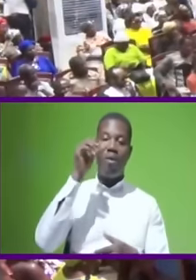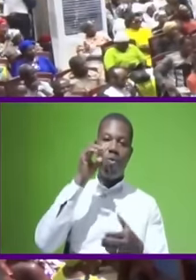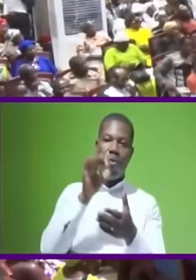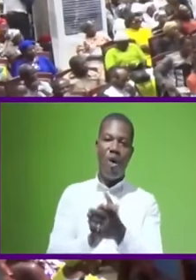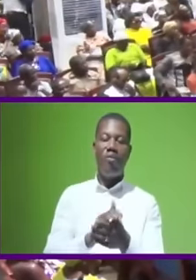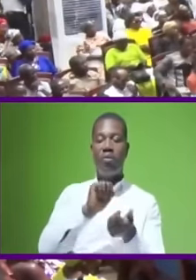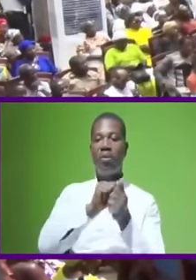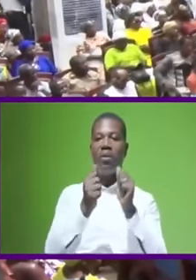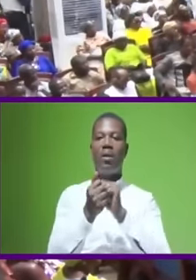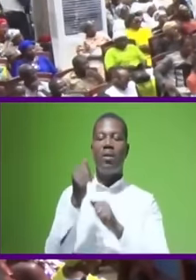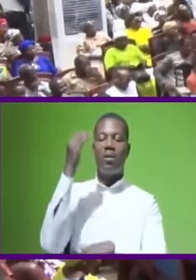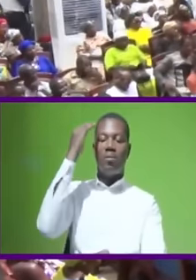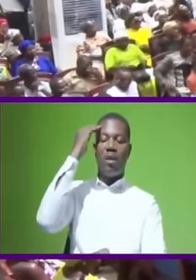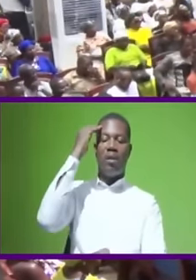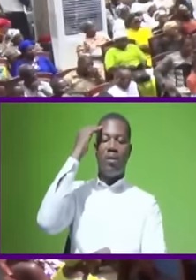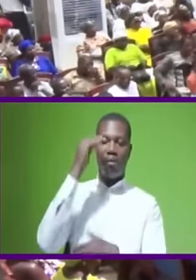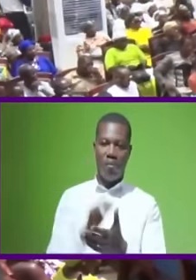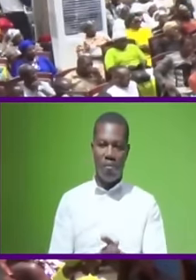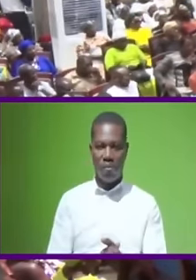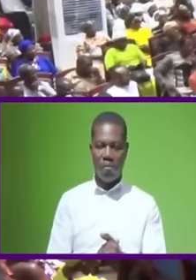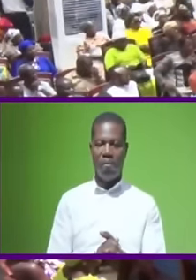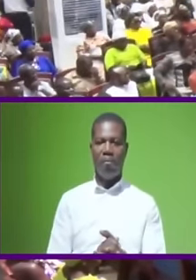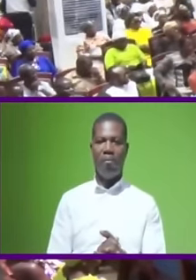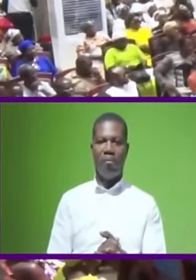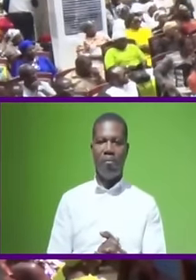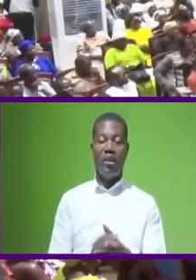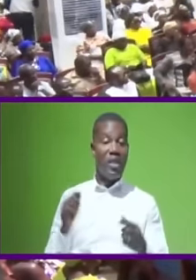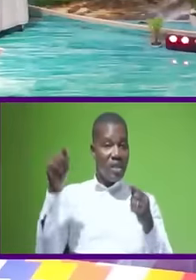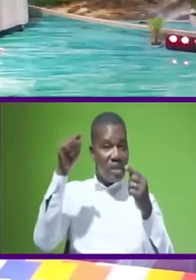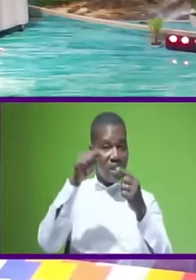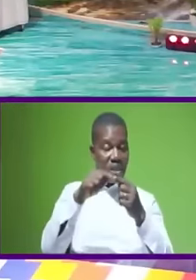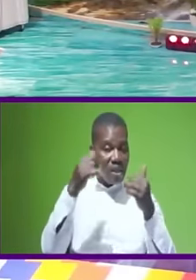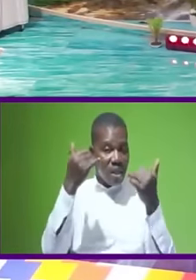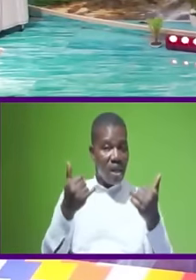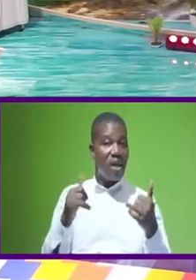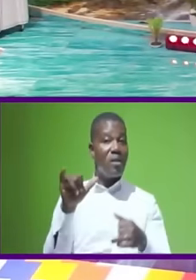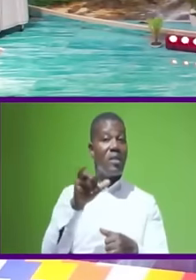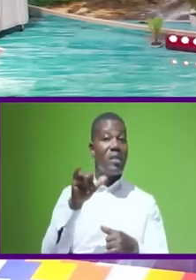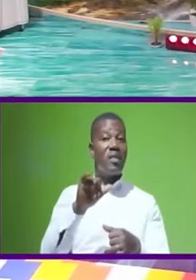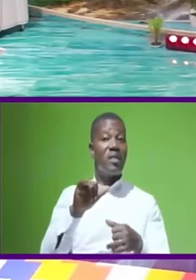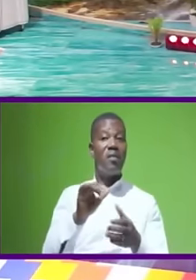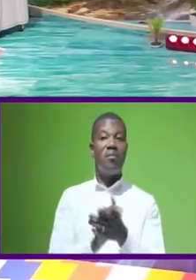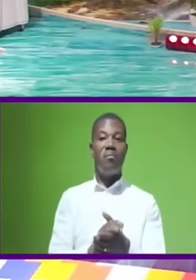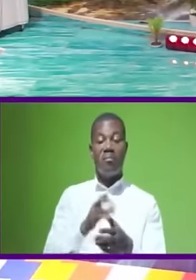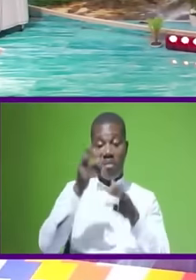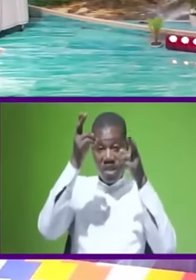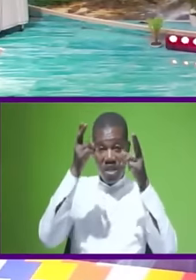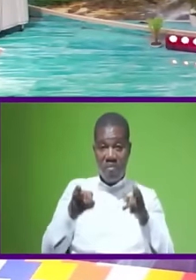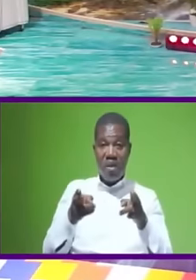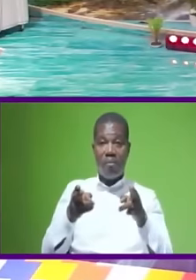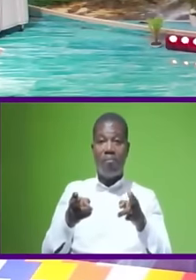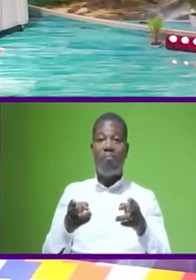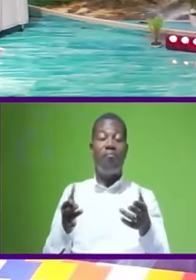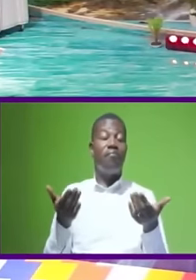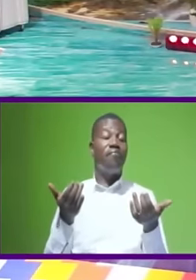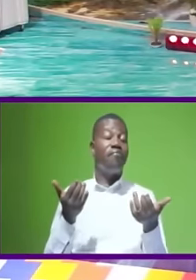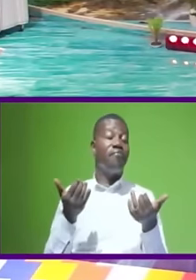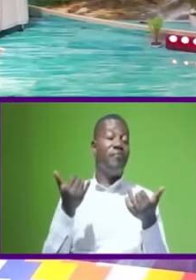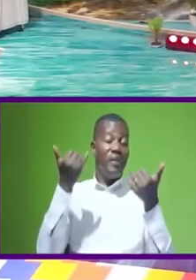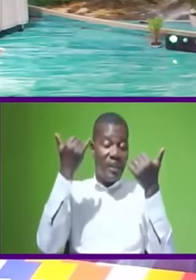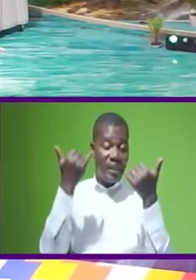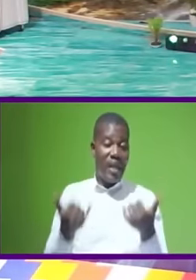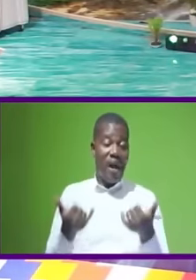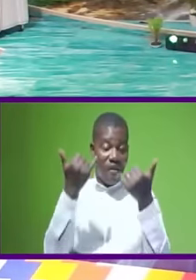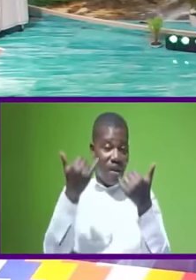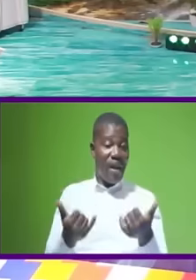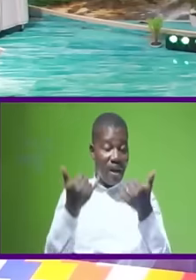day, Adam and the wife had changed their mind. And up to today, that is the